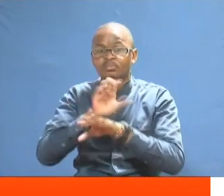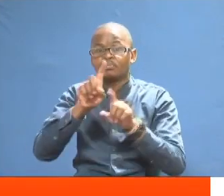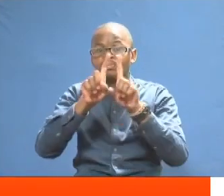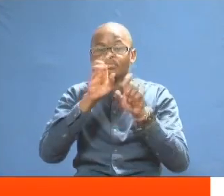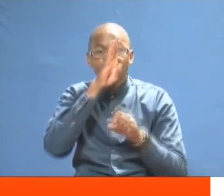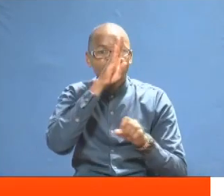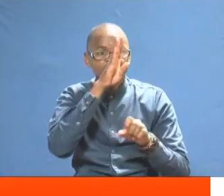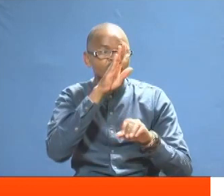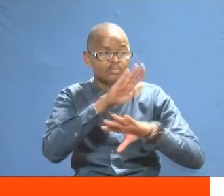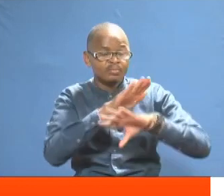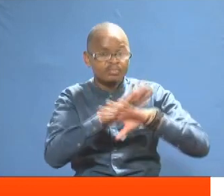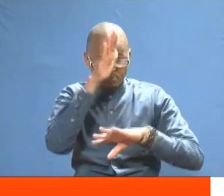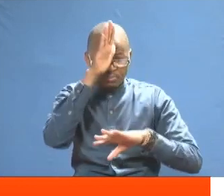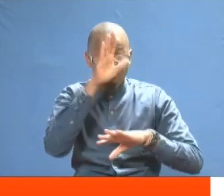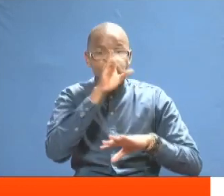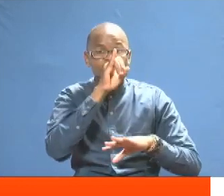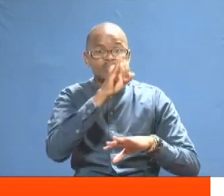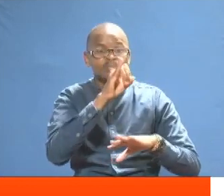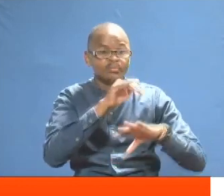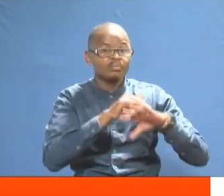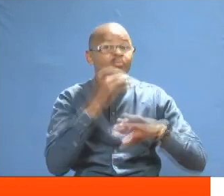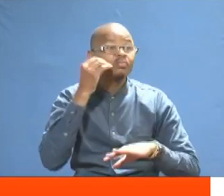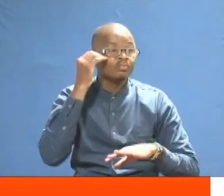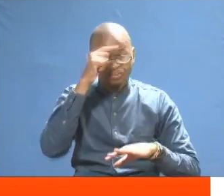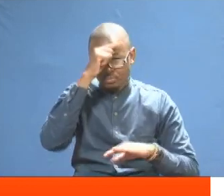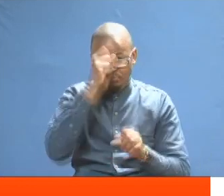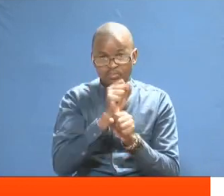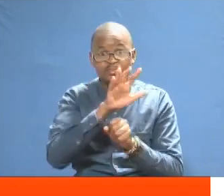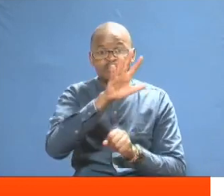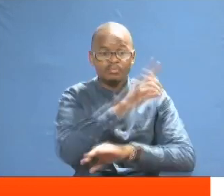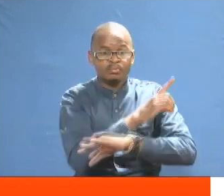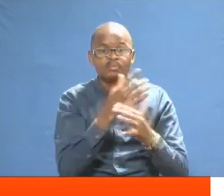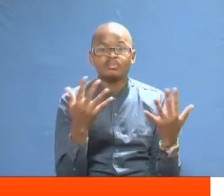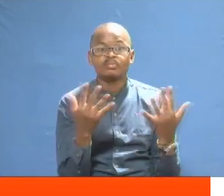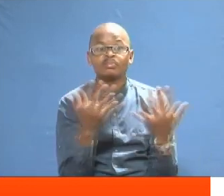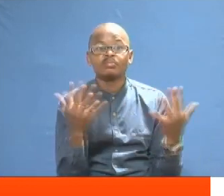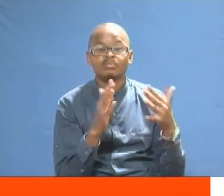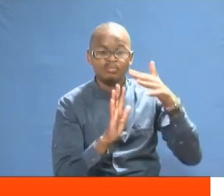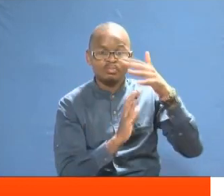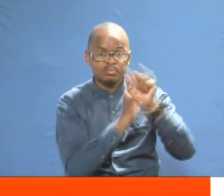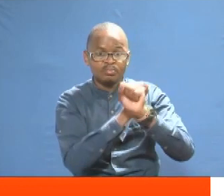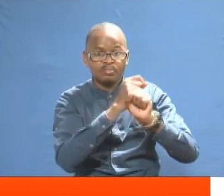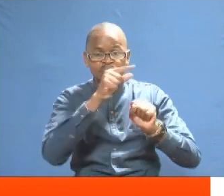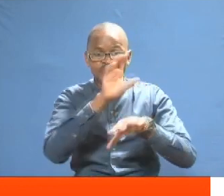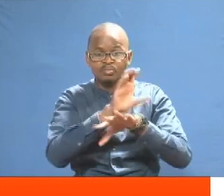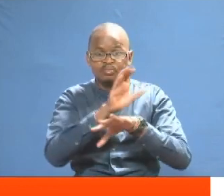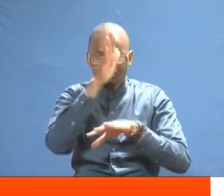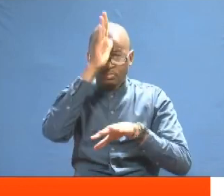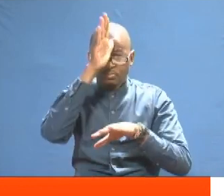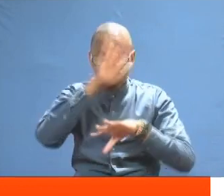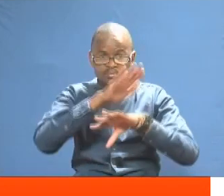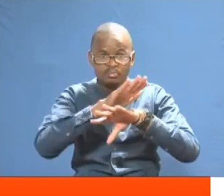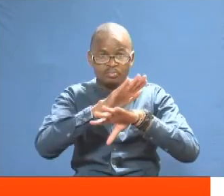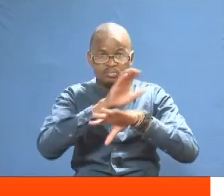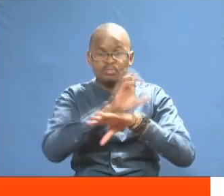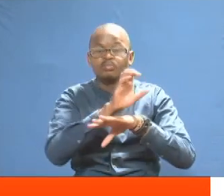question would be, on a Sunday, everybody is at home because you work 5 days. Where do you want, if the deputy president can go to a church on a Sunday and meet